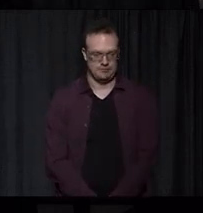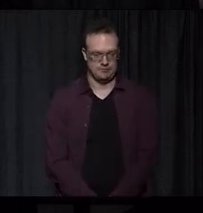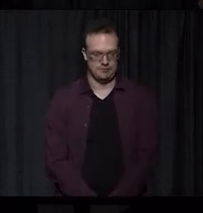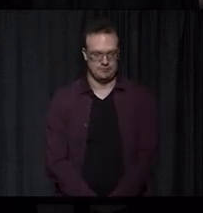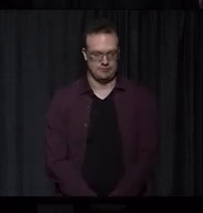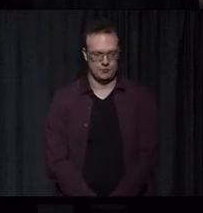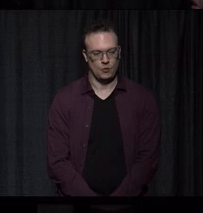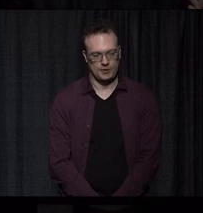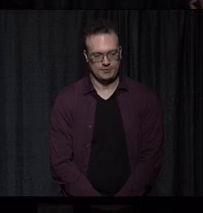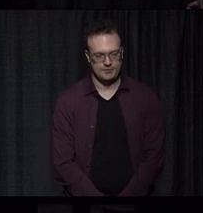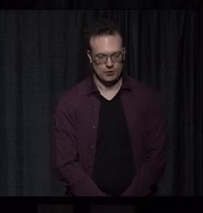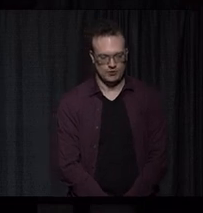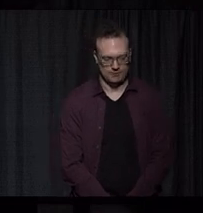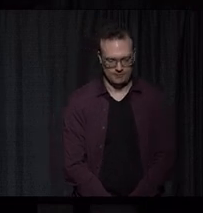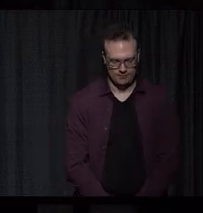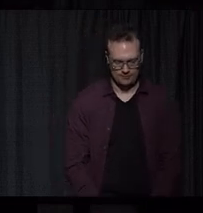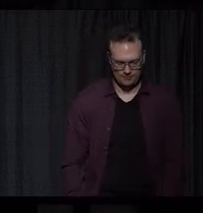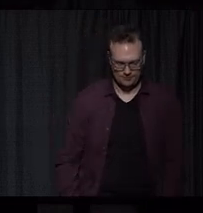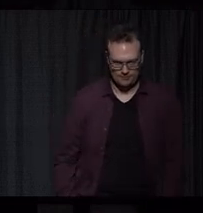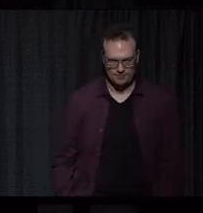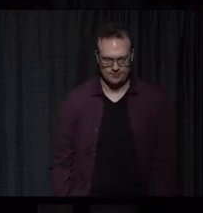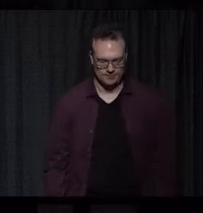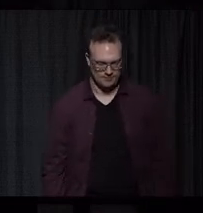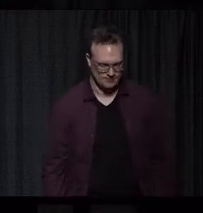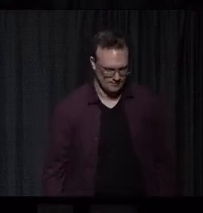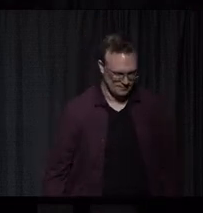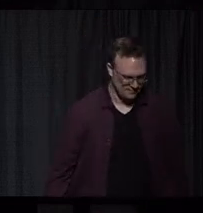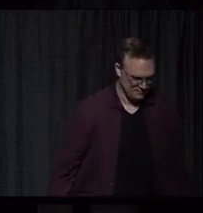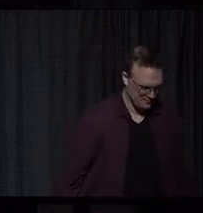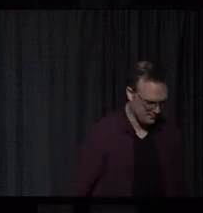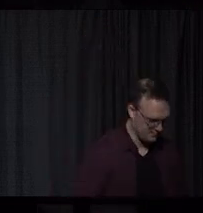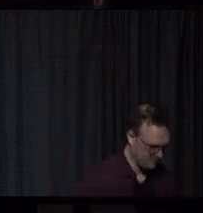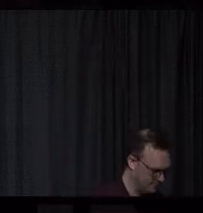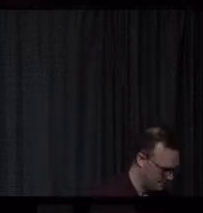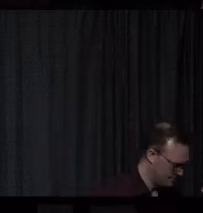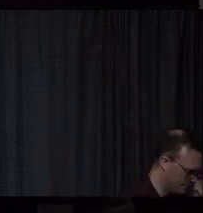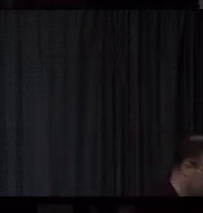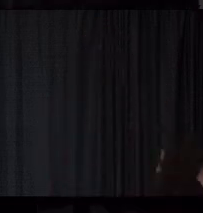Thank you, JJ. And now I'd like to invite our executive director,